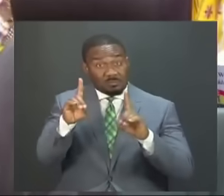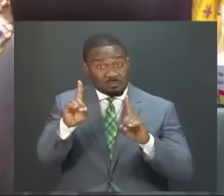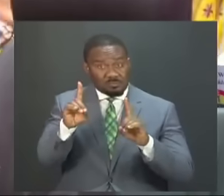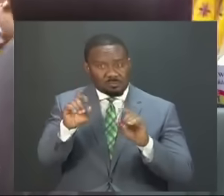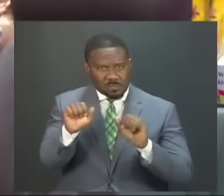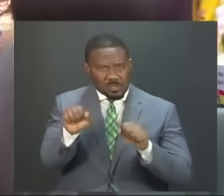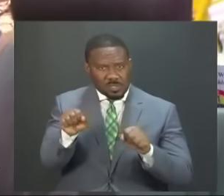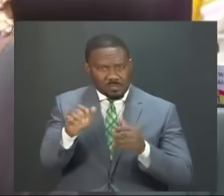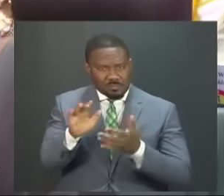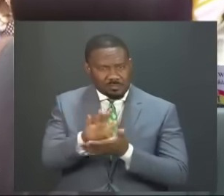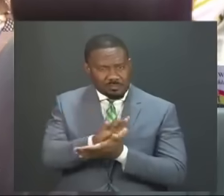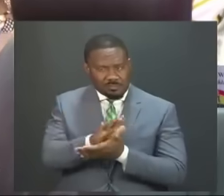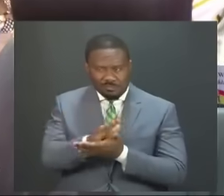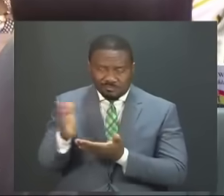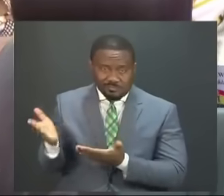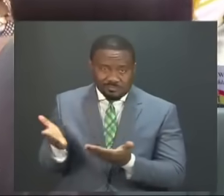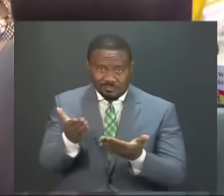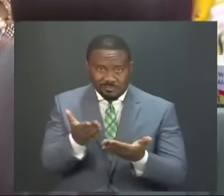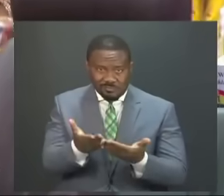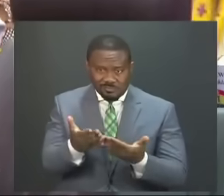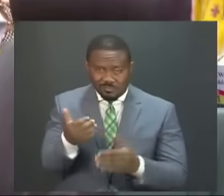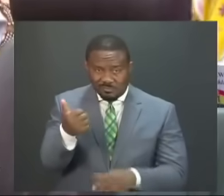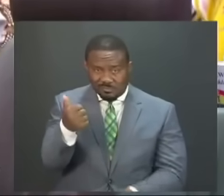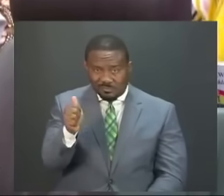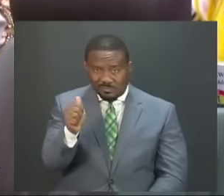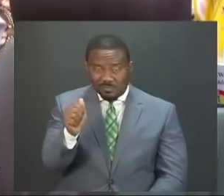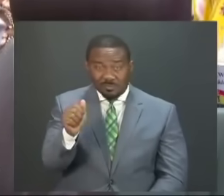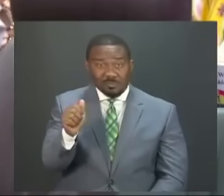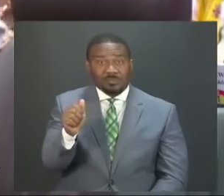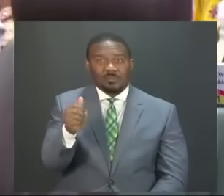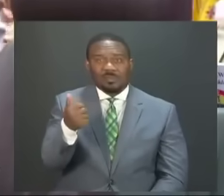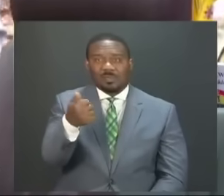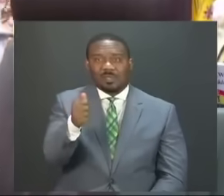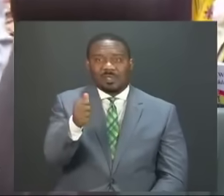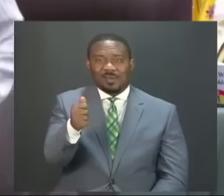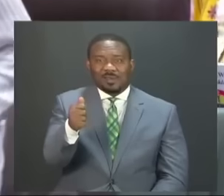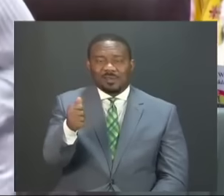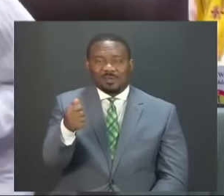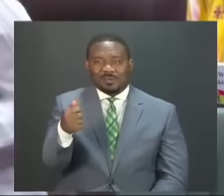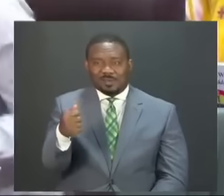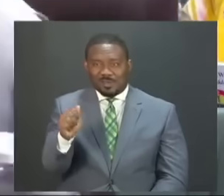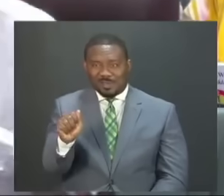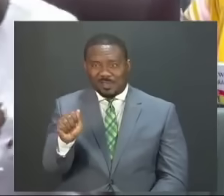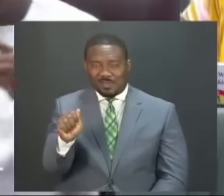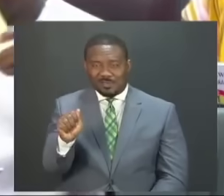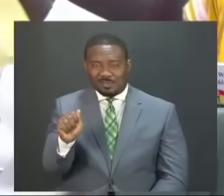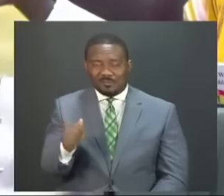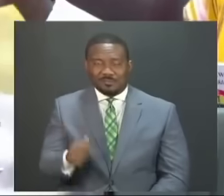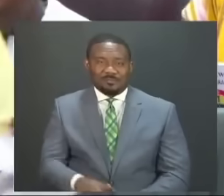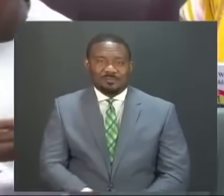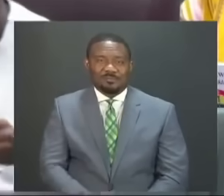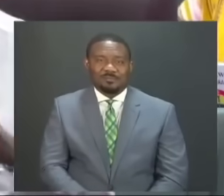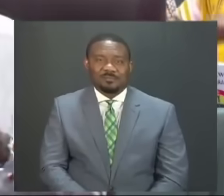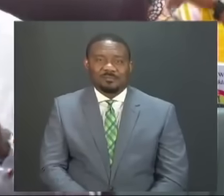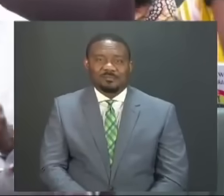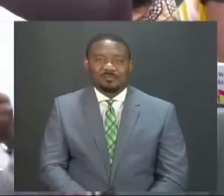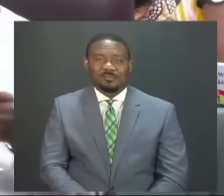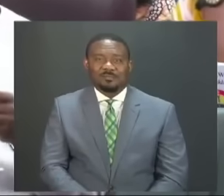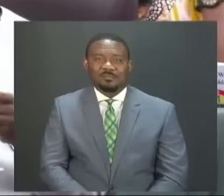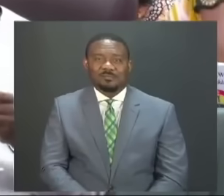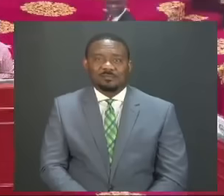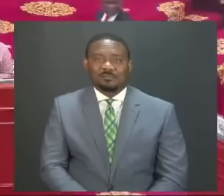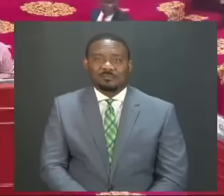lay item 10A. Item 10A.